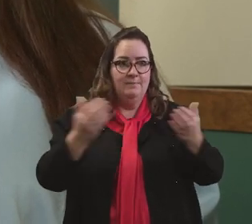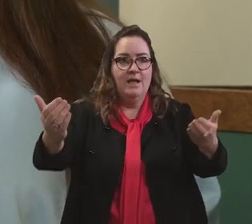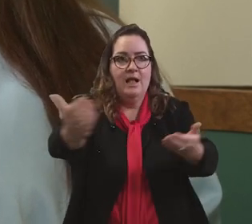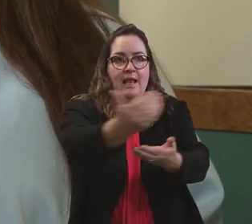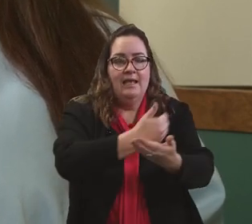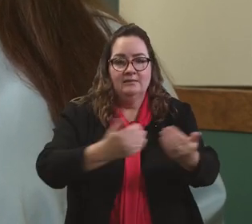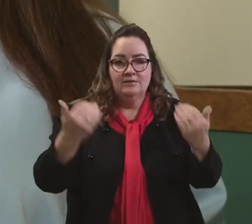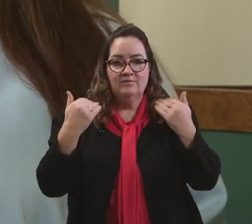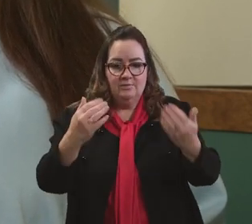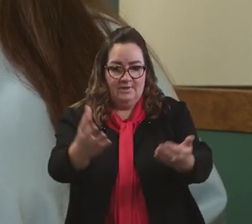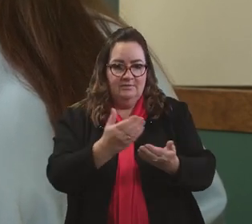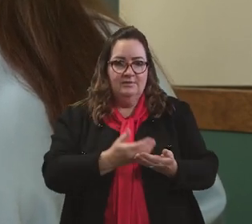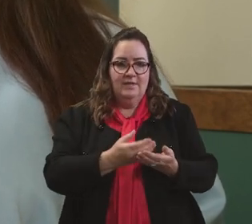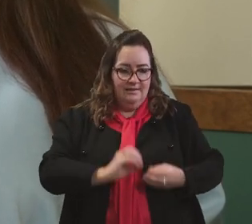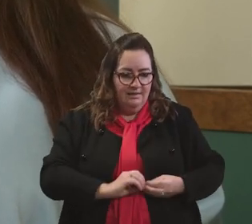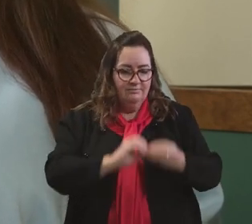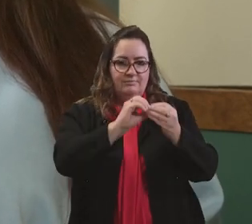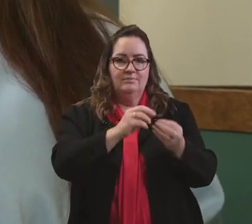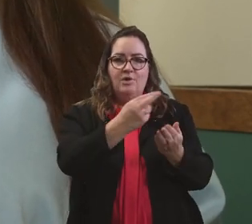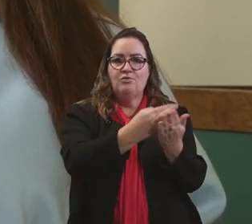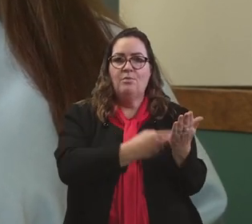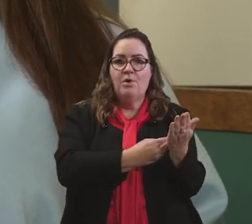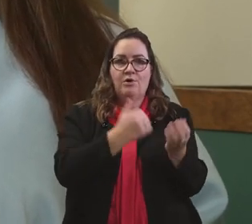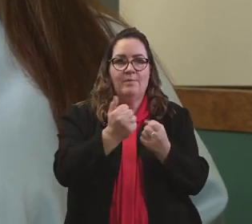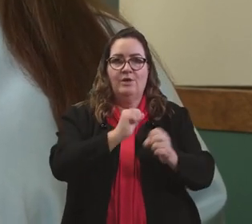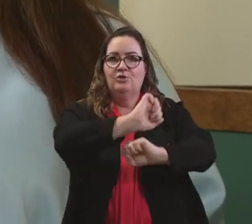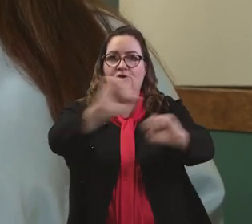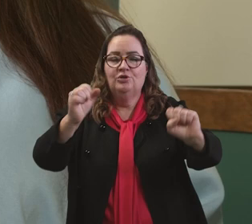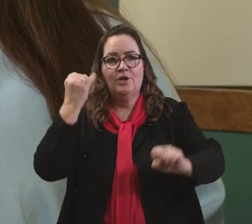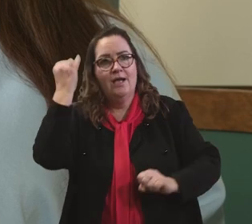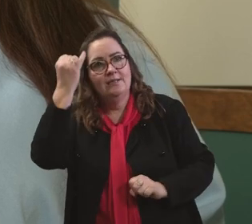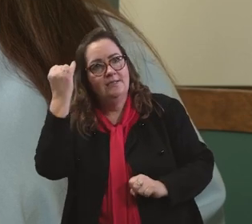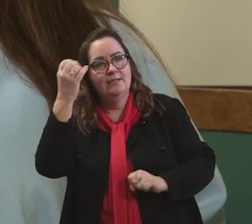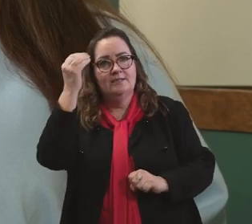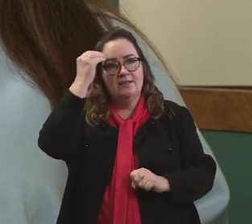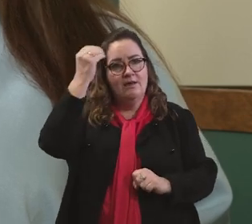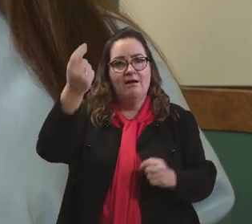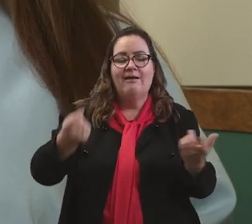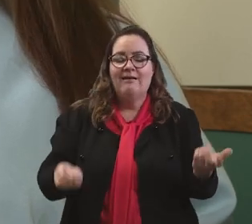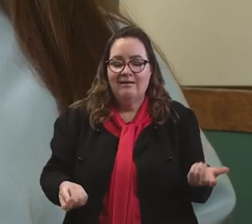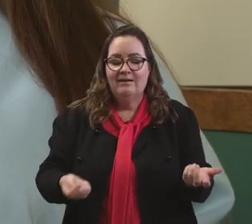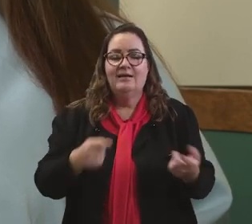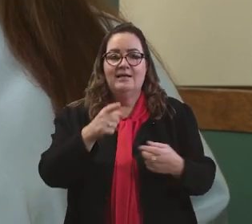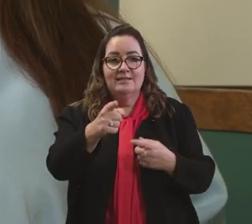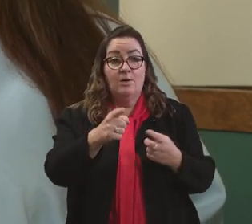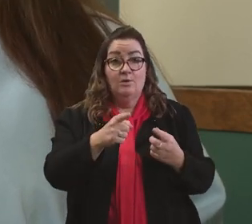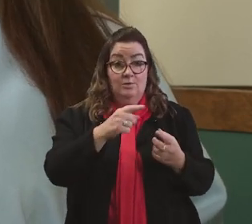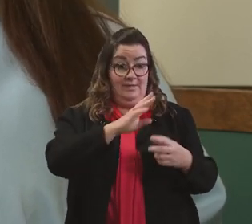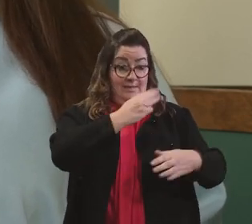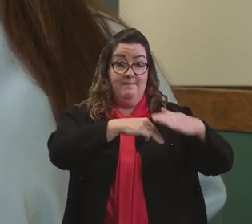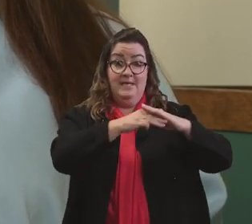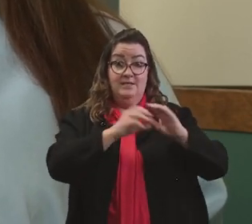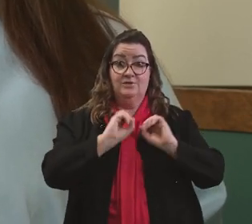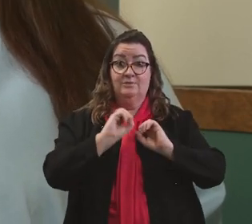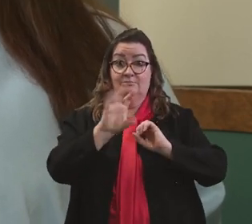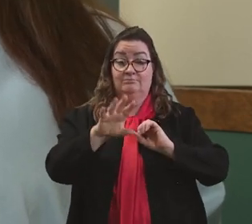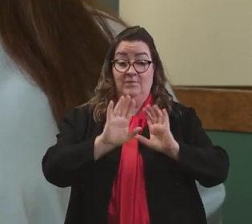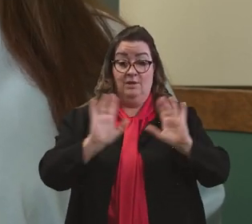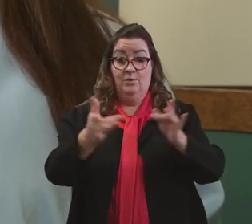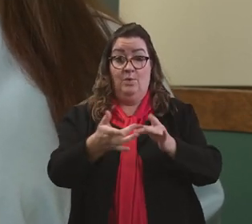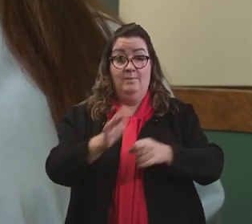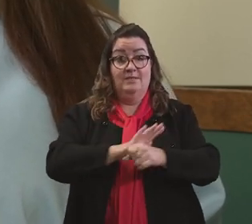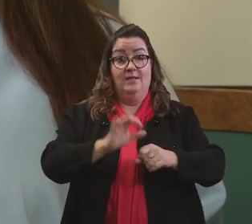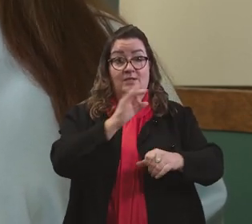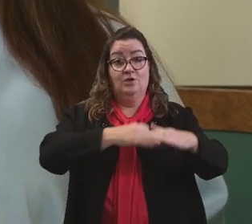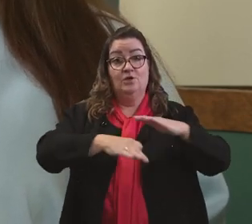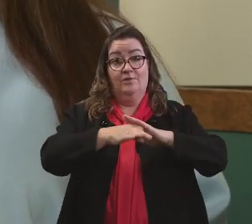you and they wrote a report on what you had to say. The Minister has put this report on the government's website so